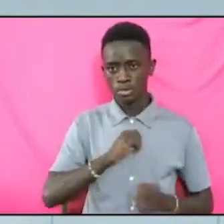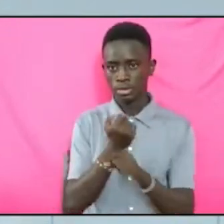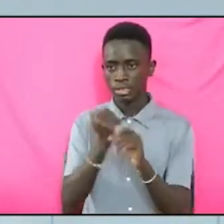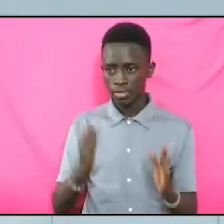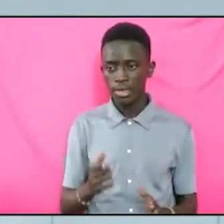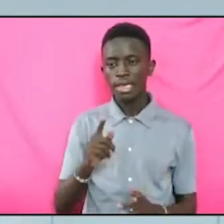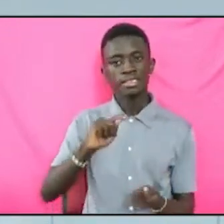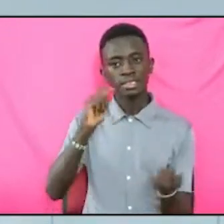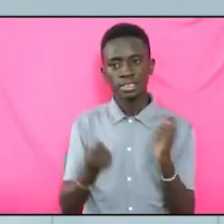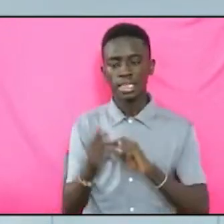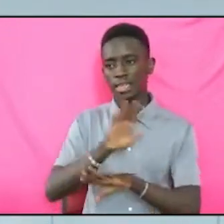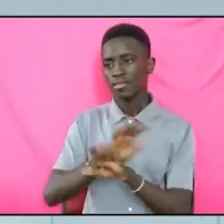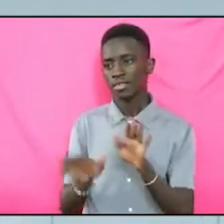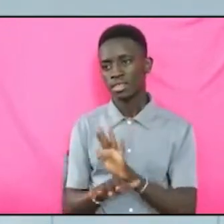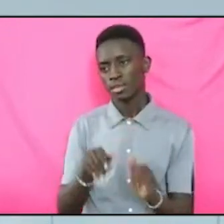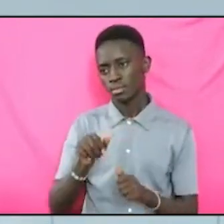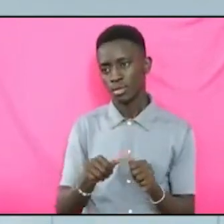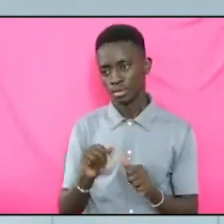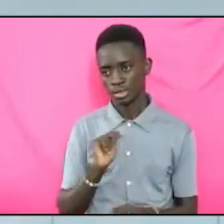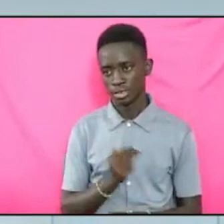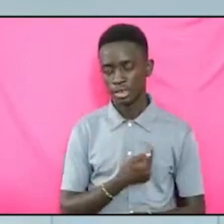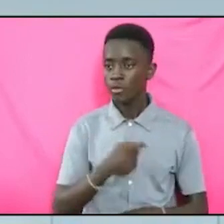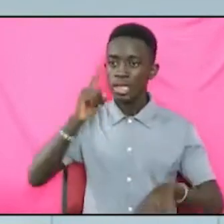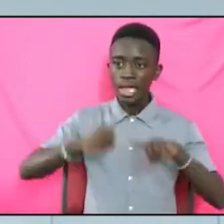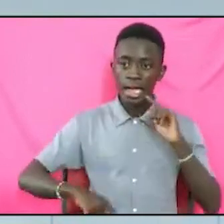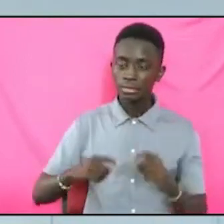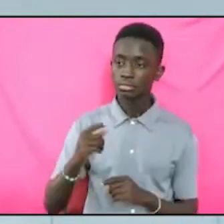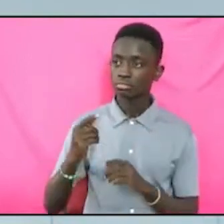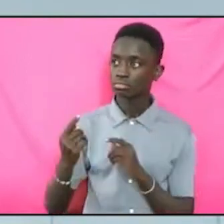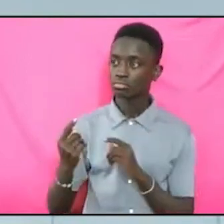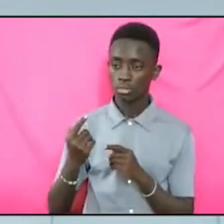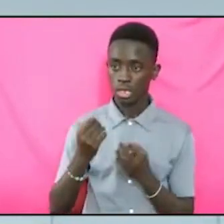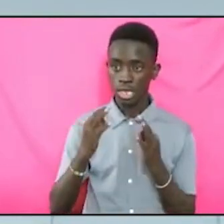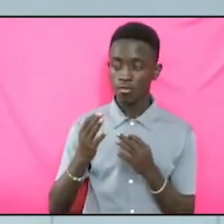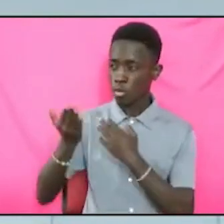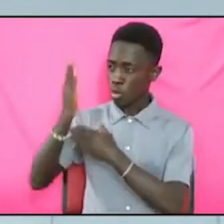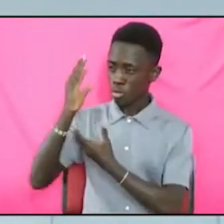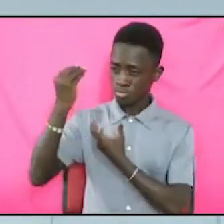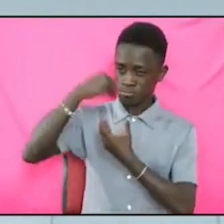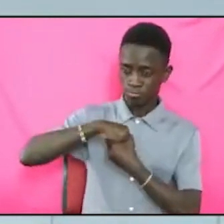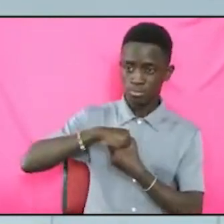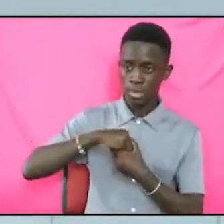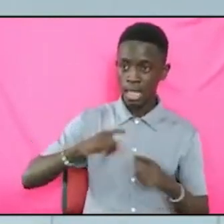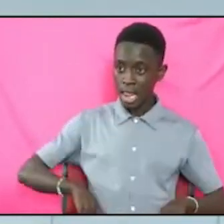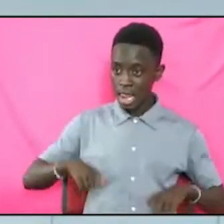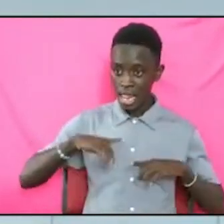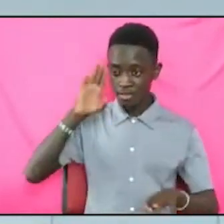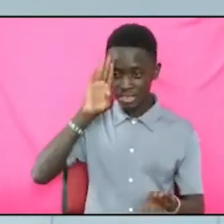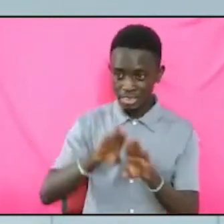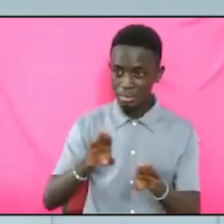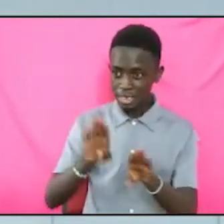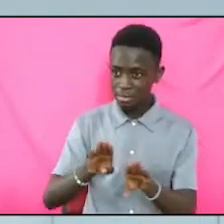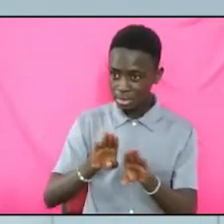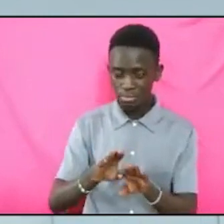You can't have a personal encounter with the Lord and remain the same. You can't have a personal encounter with the Lord